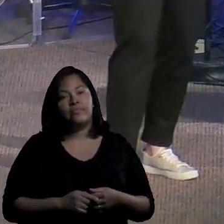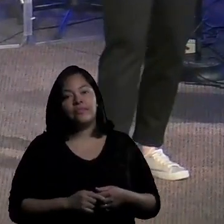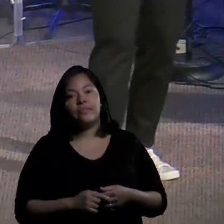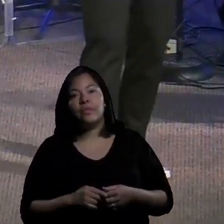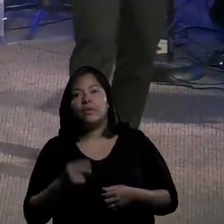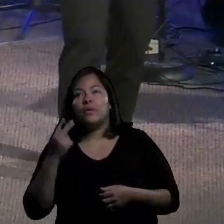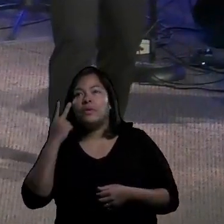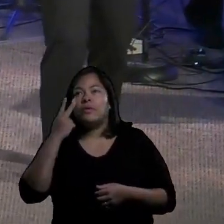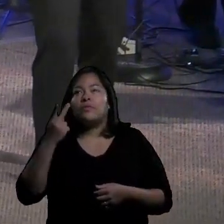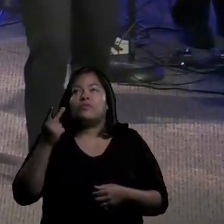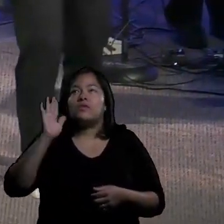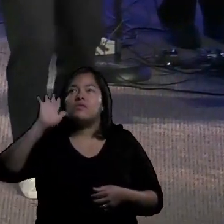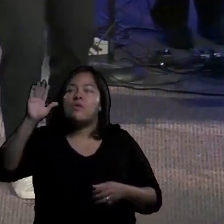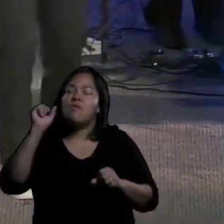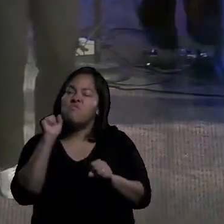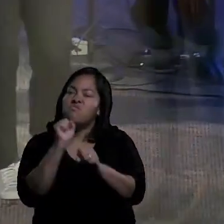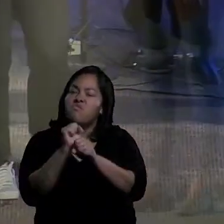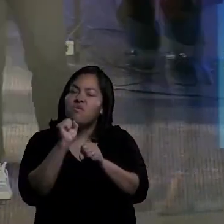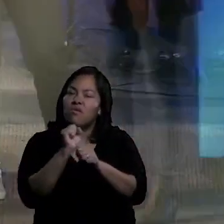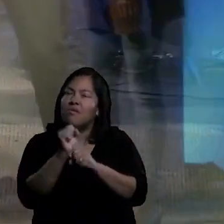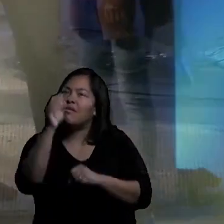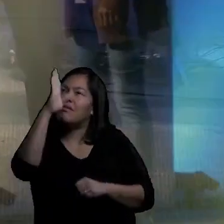We see the work that you've done, God.